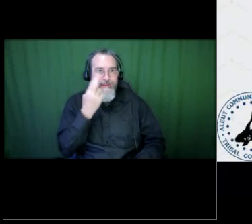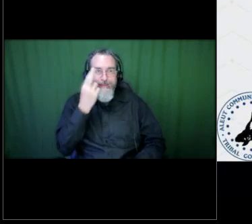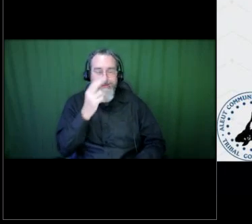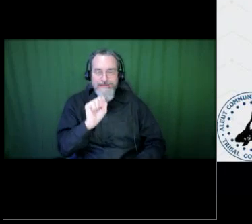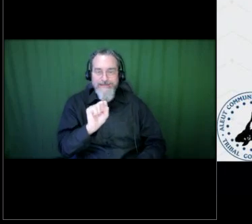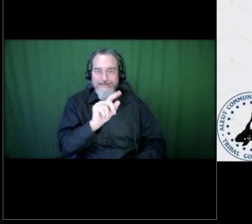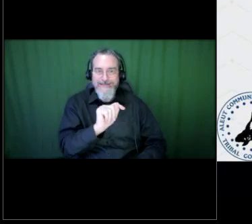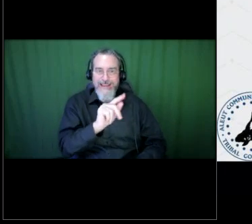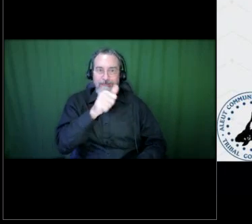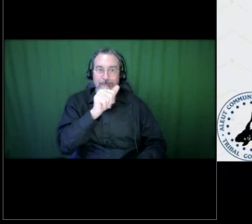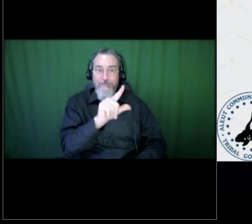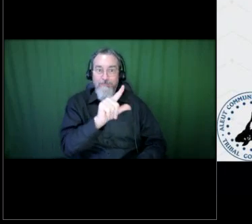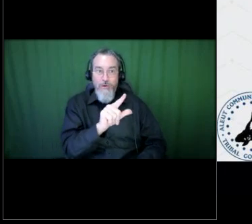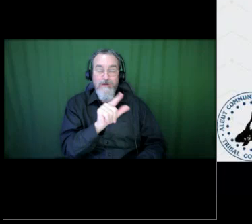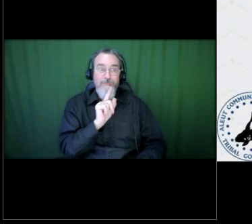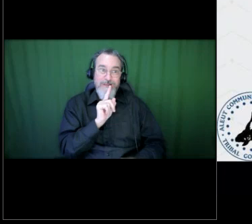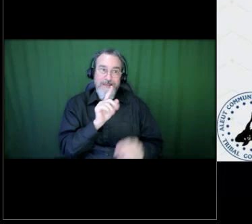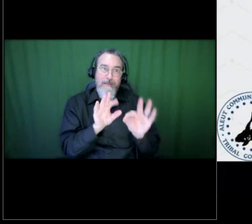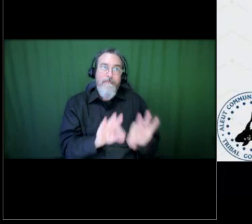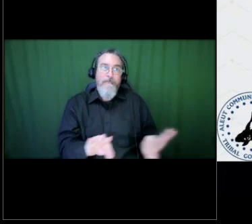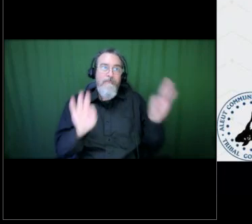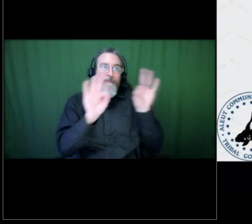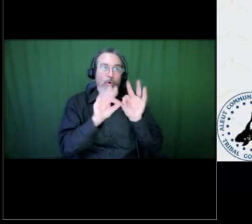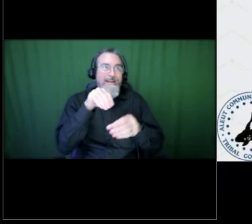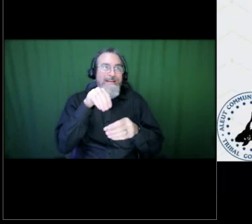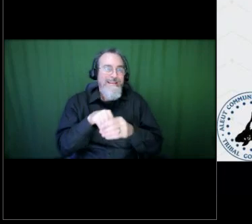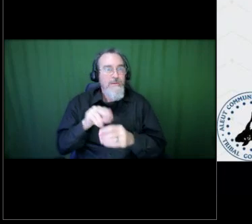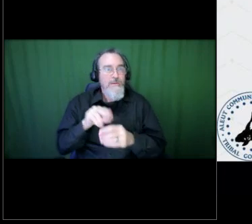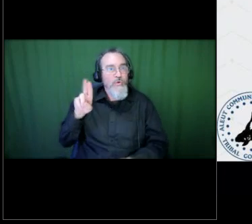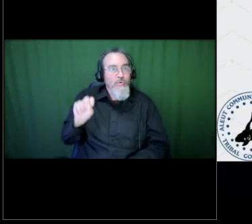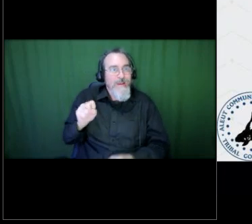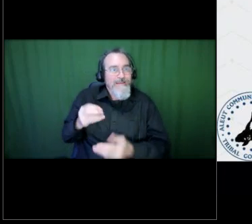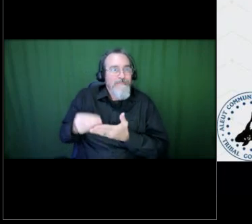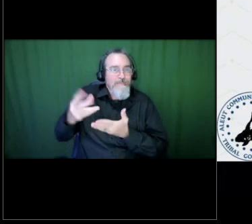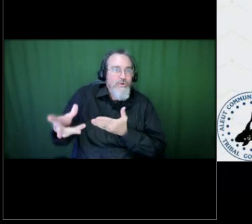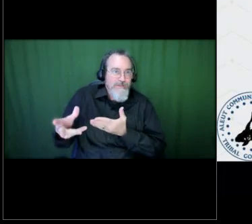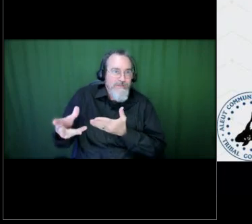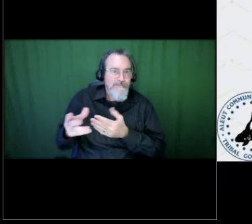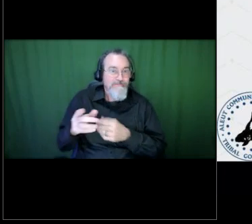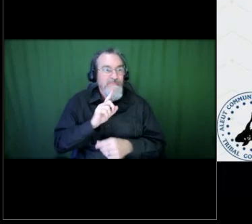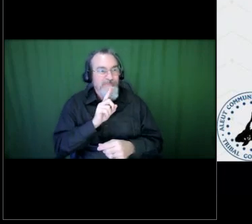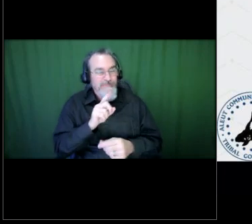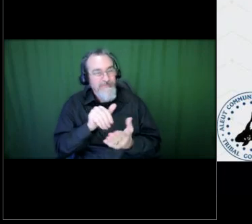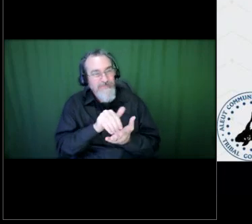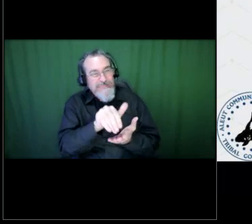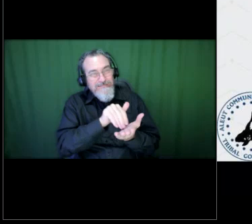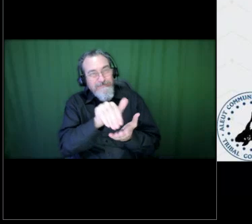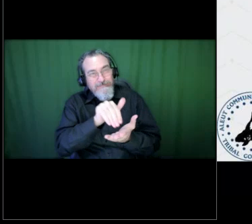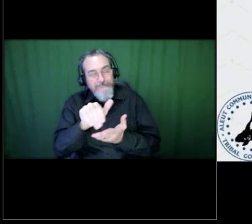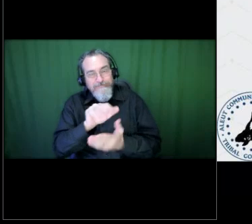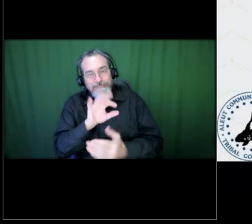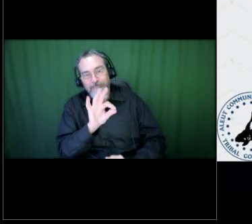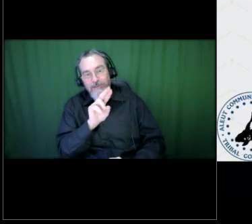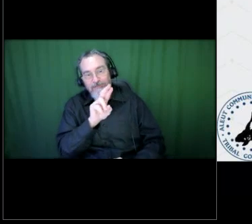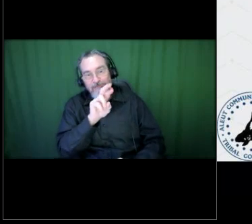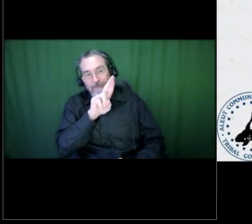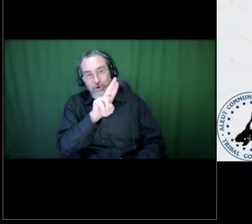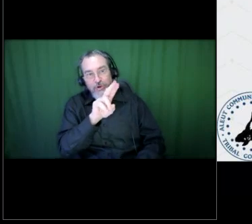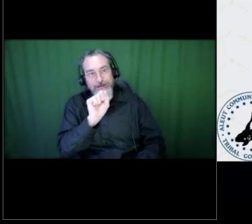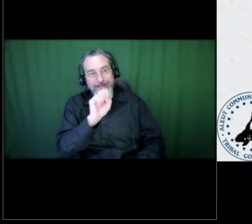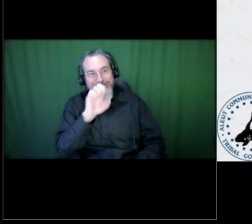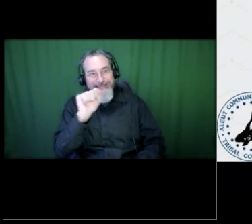being purchased by the United States. This was motivated by millions of northern fur seals that mate off of the beaches of St. Paul, with the fur seal trade being